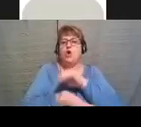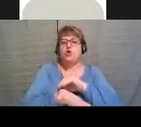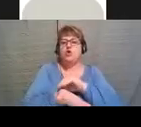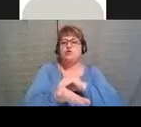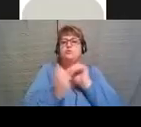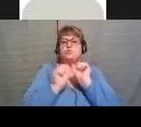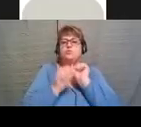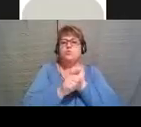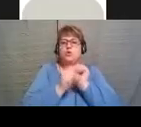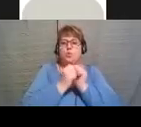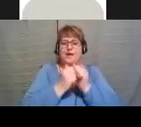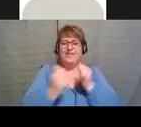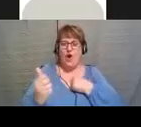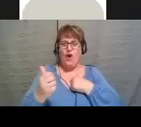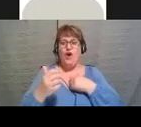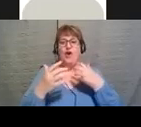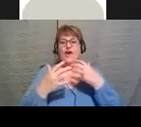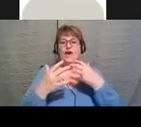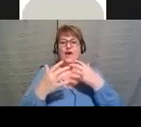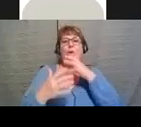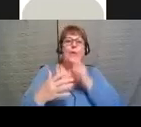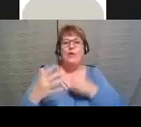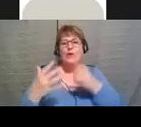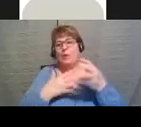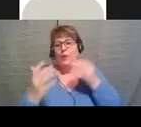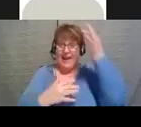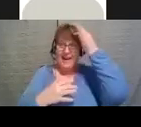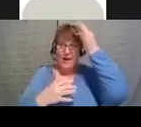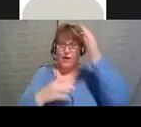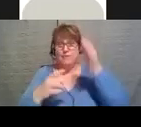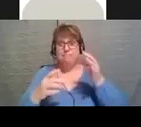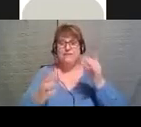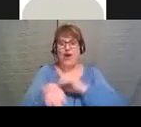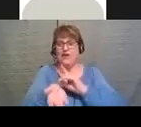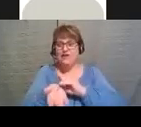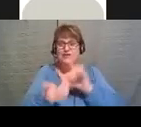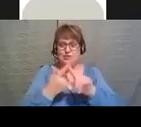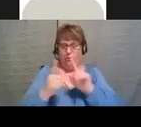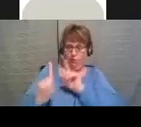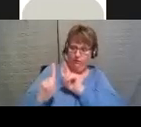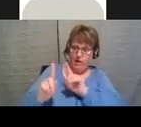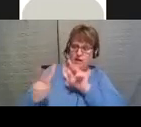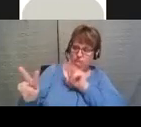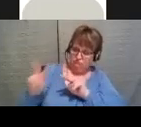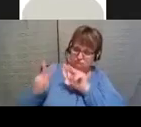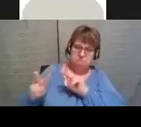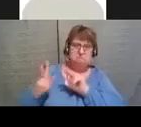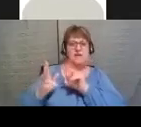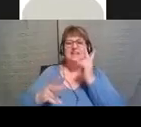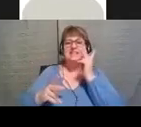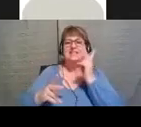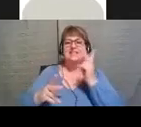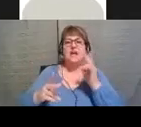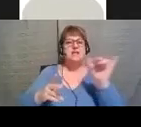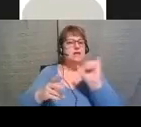our gray-haired faculty and see how it's done. Similarly, with our nursing grads, they come